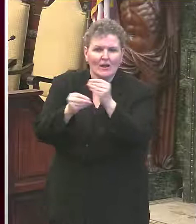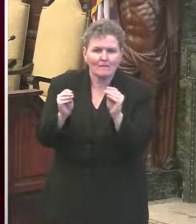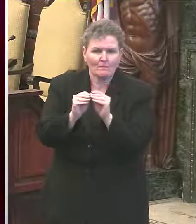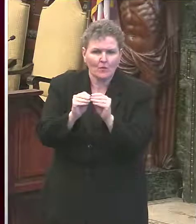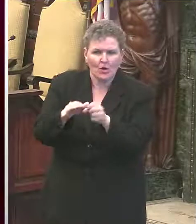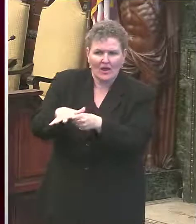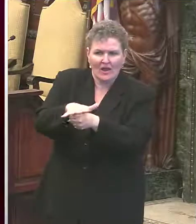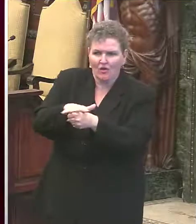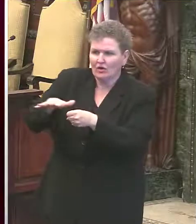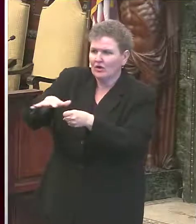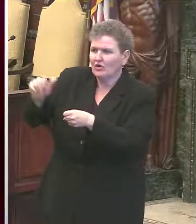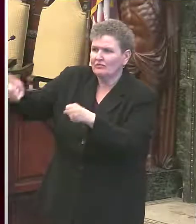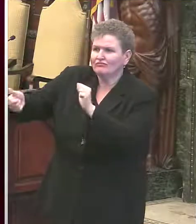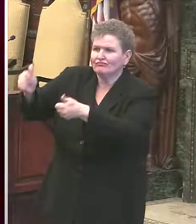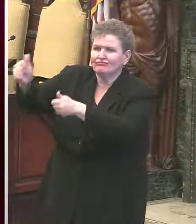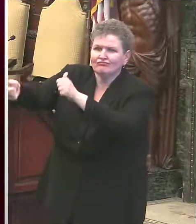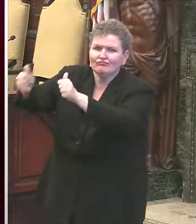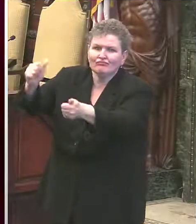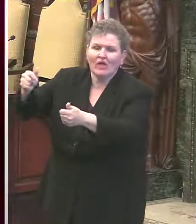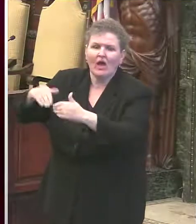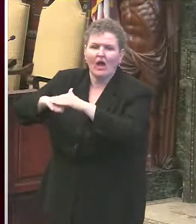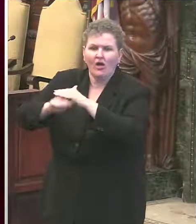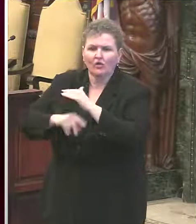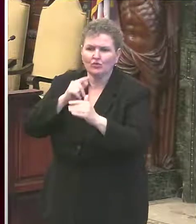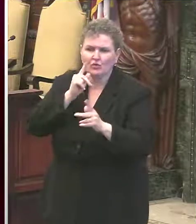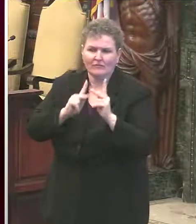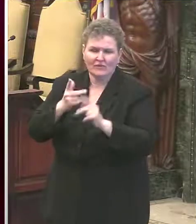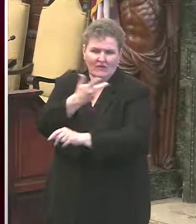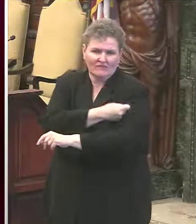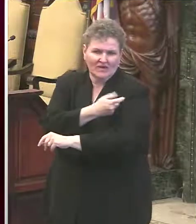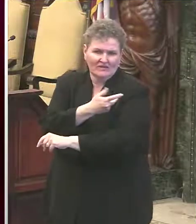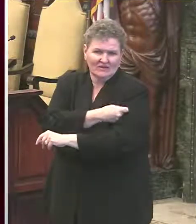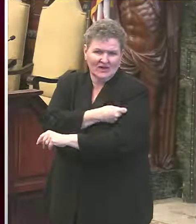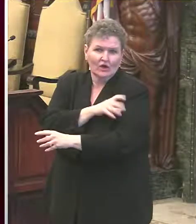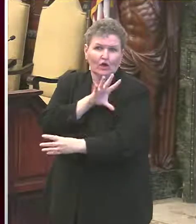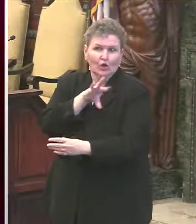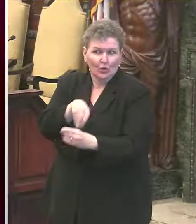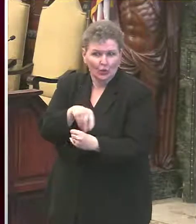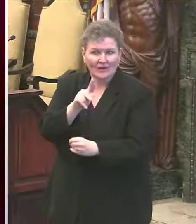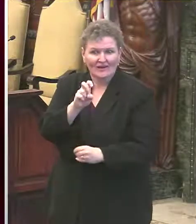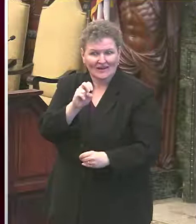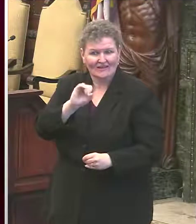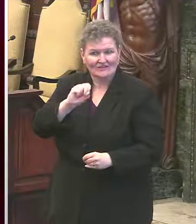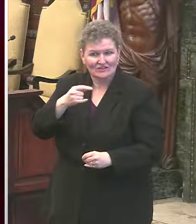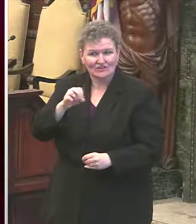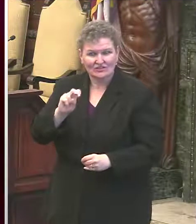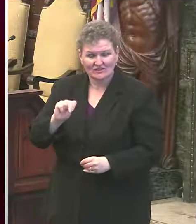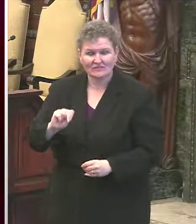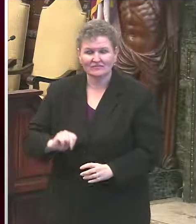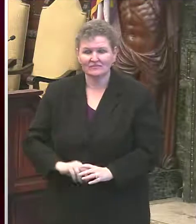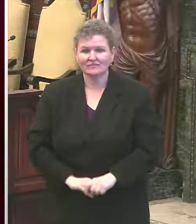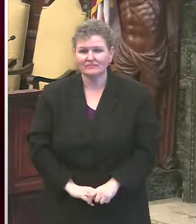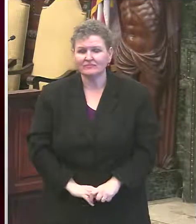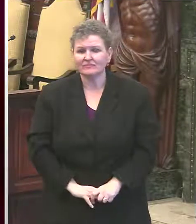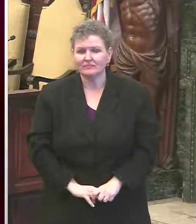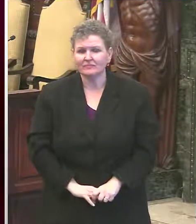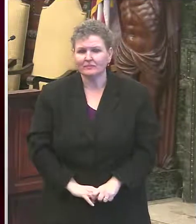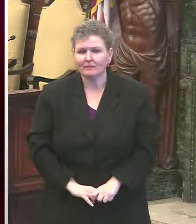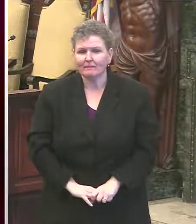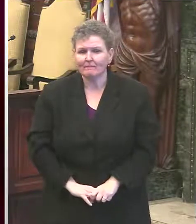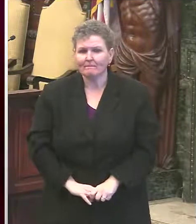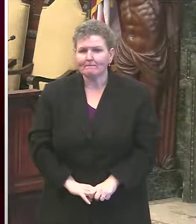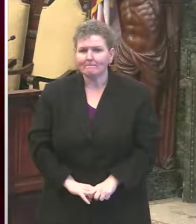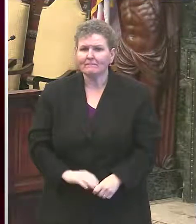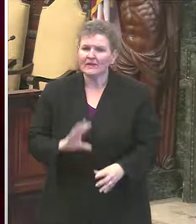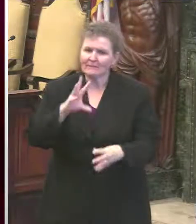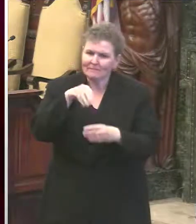that are under-vaccinated, including Kensington, and we'll continue to do that. And in addition to that, we have a process specifically